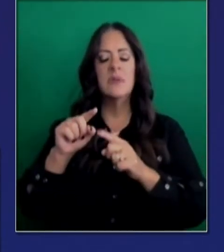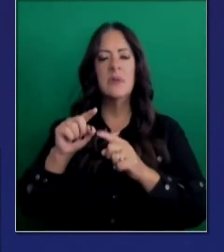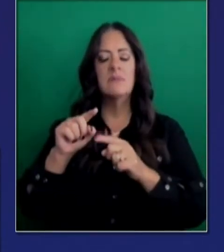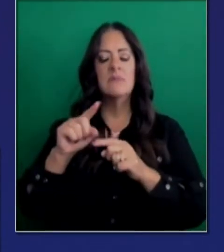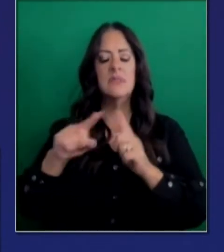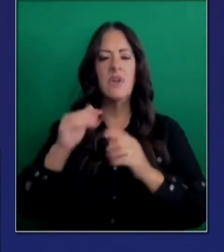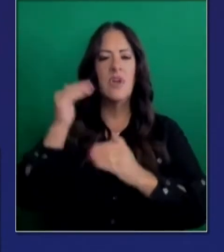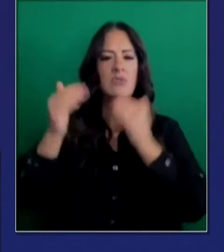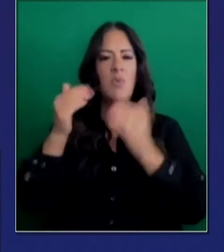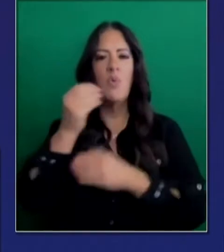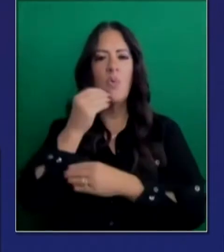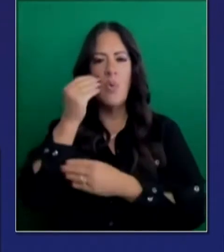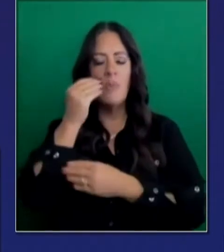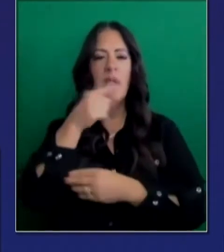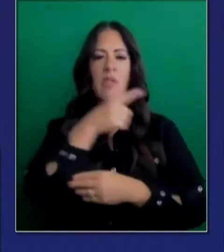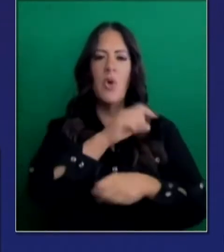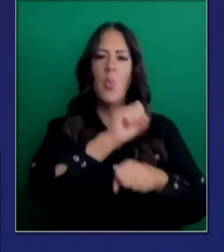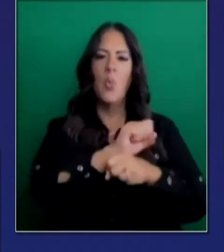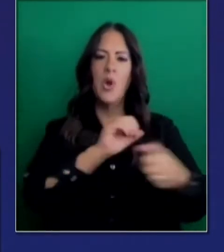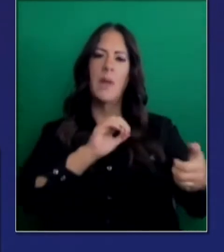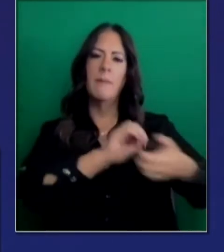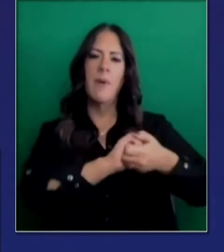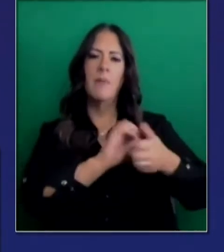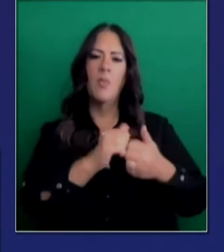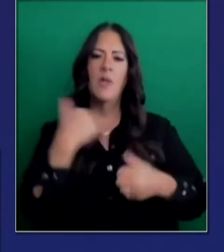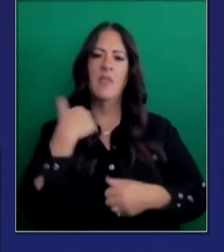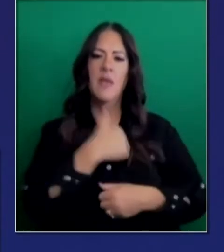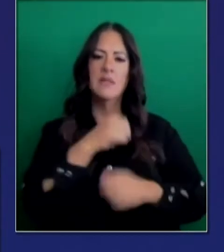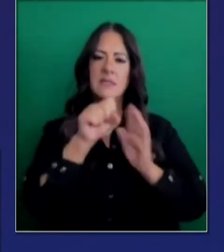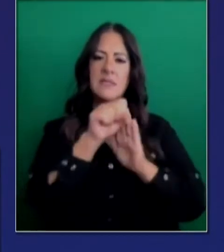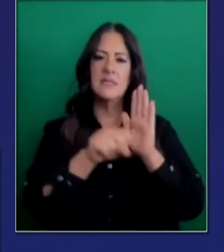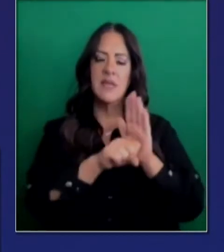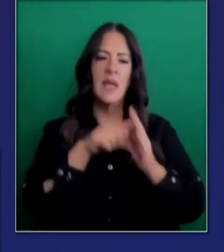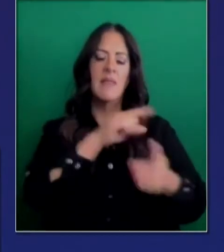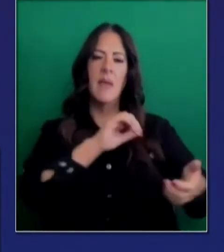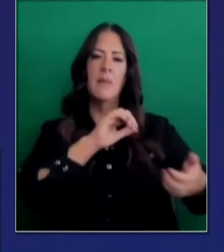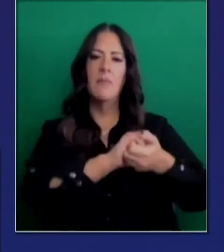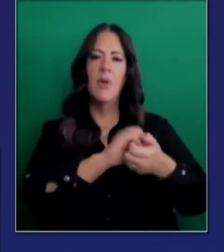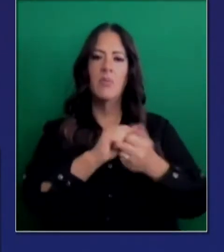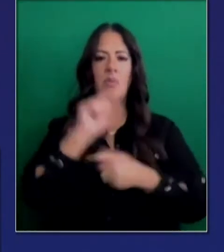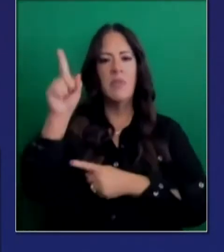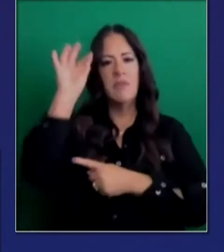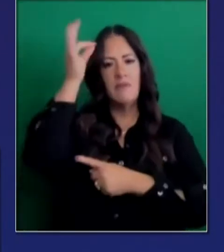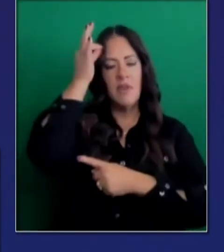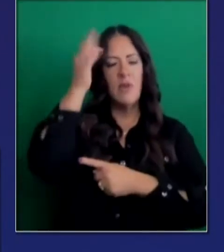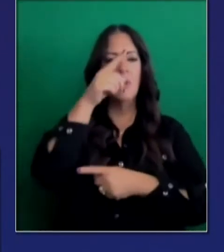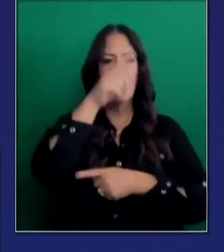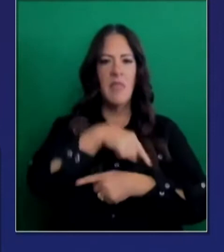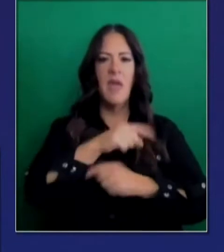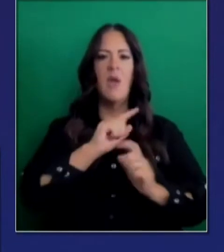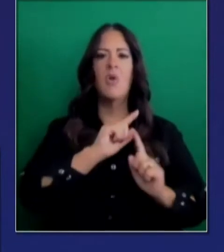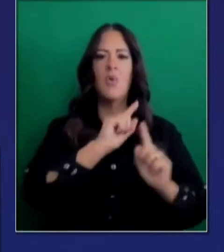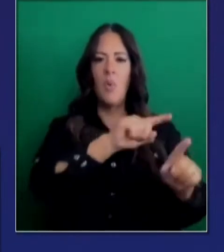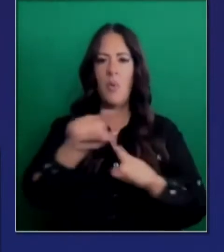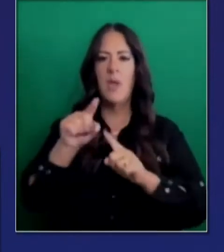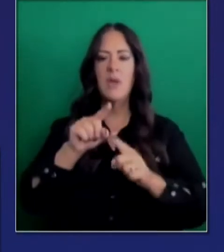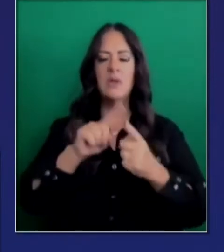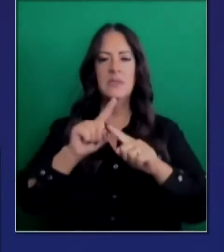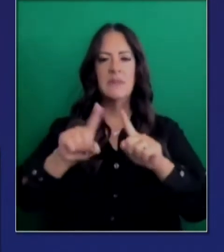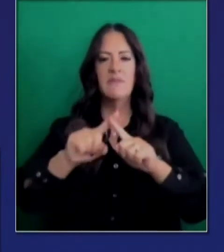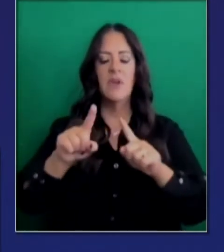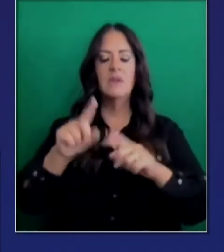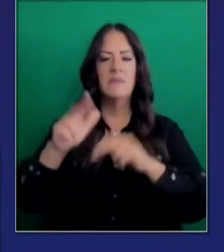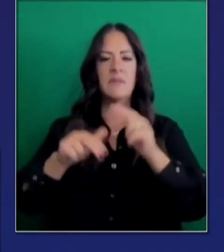a partner with the state and the federal government to administer the needs within those facilities. The